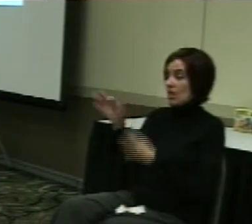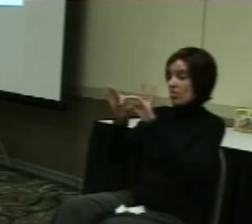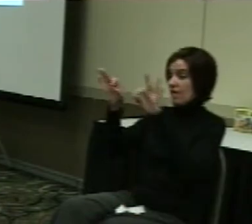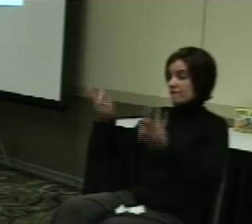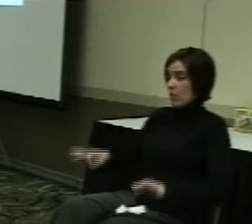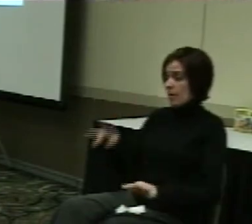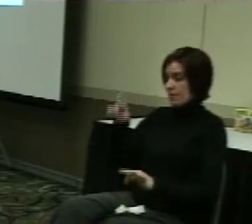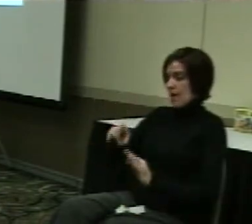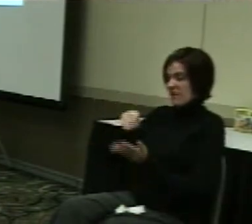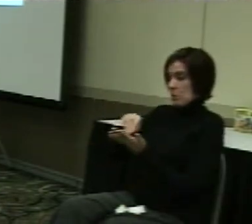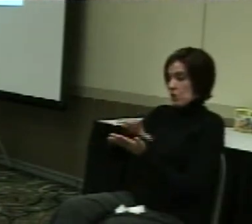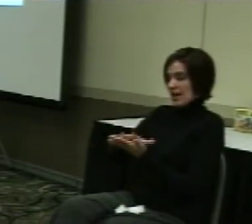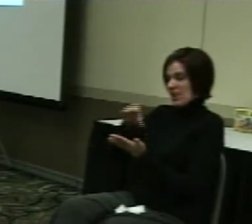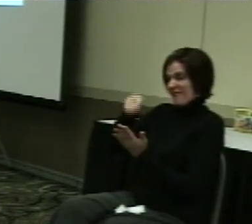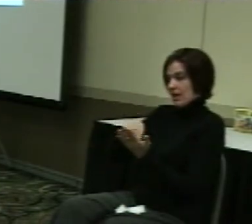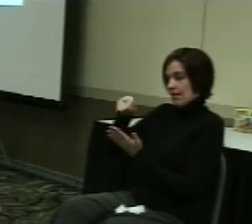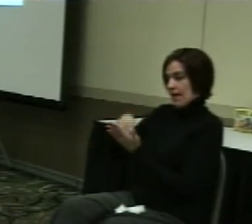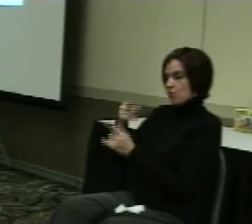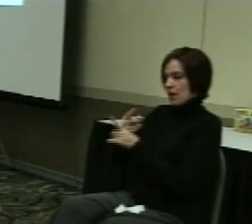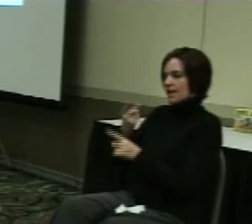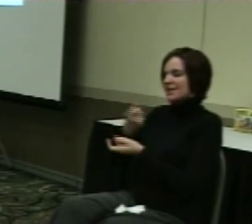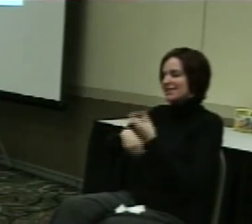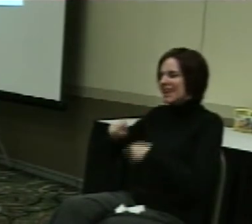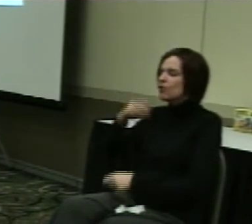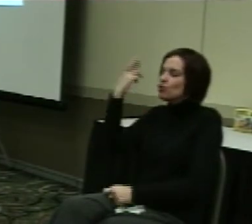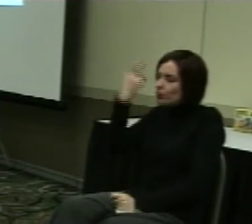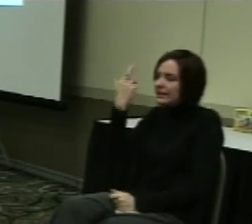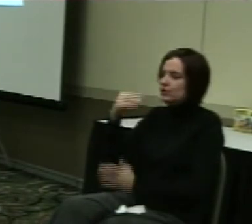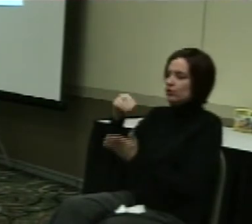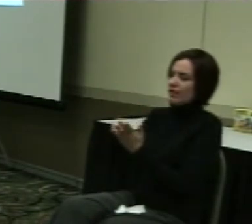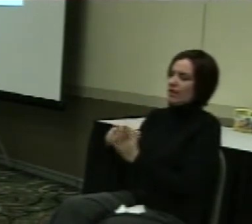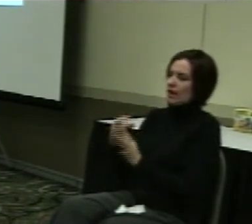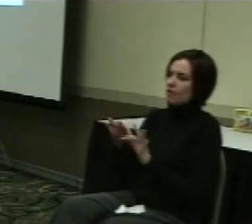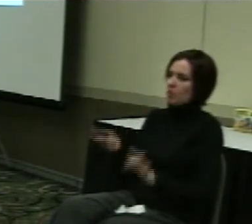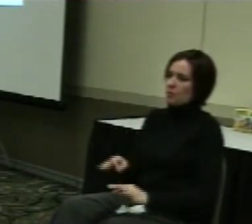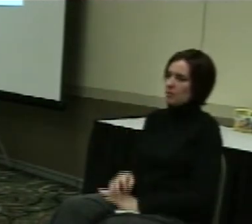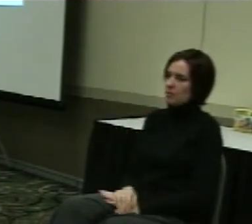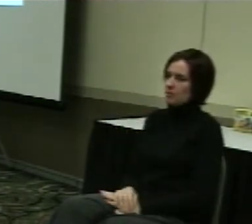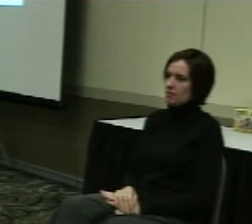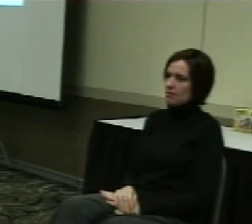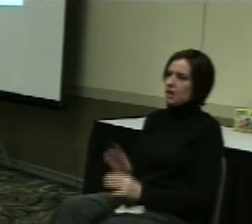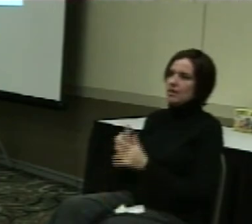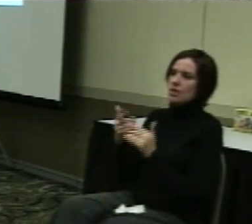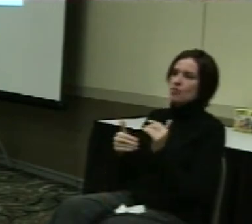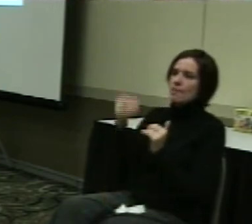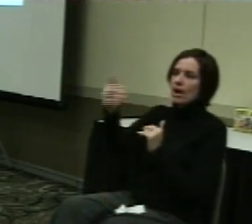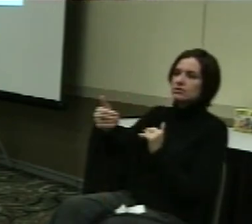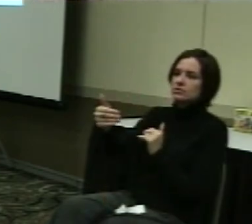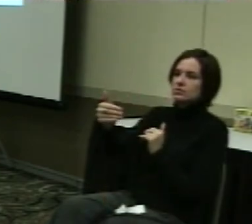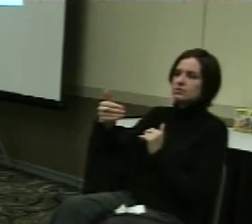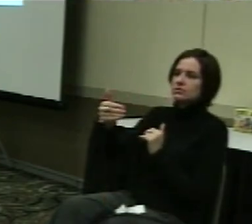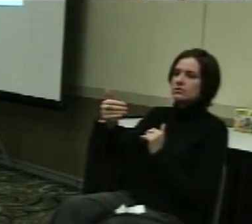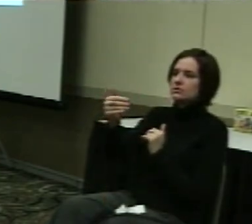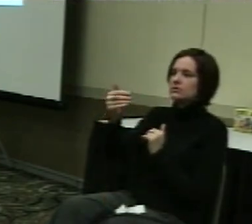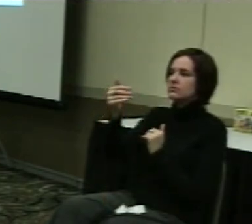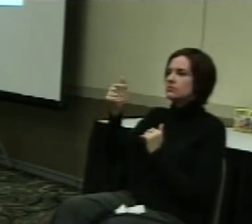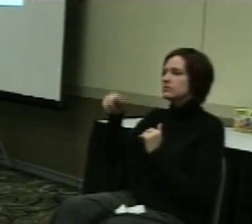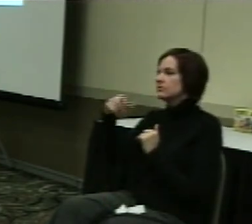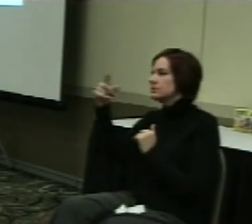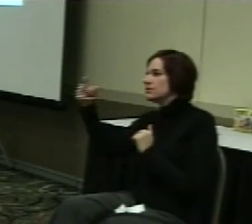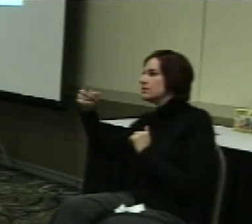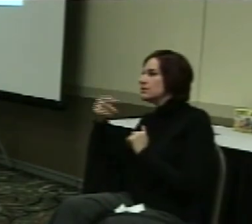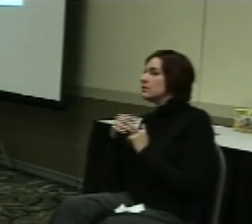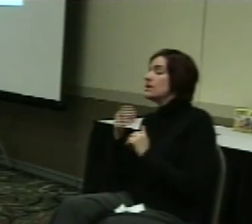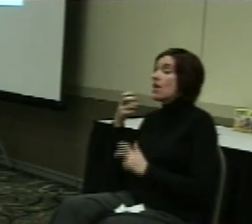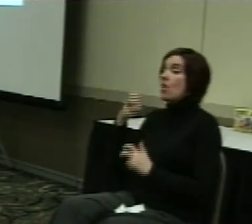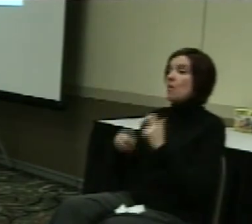be done right, not necessarily why you're doing it. It's a good point. Now, right behind you also, there's somebody. The problem